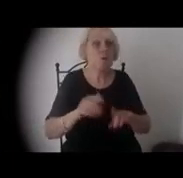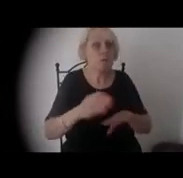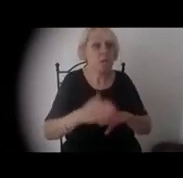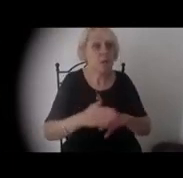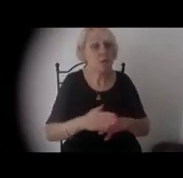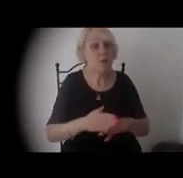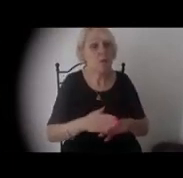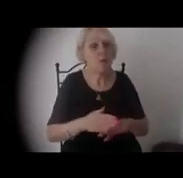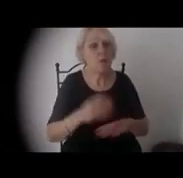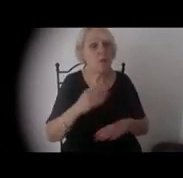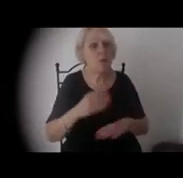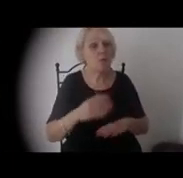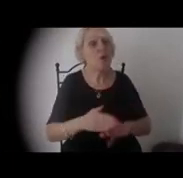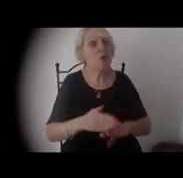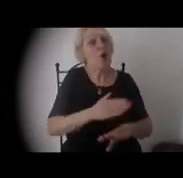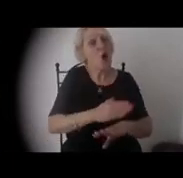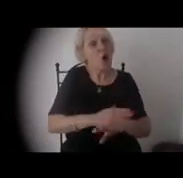pandemic,